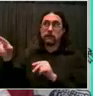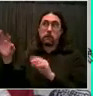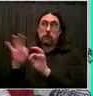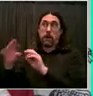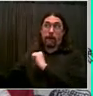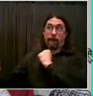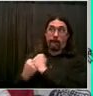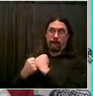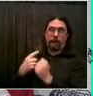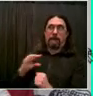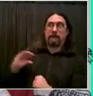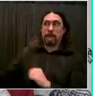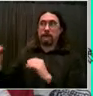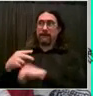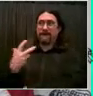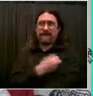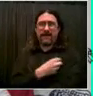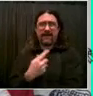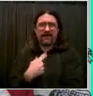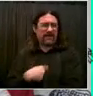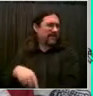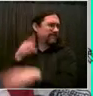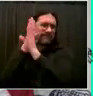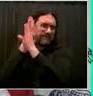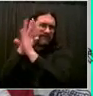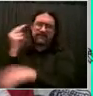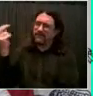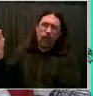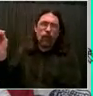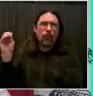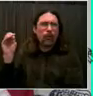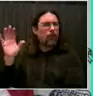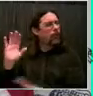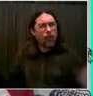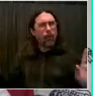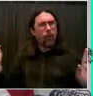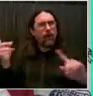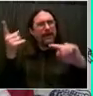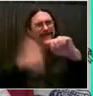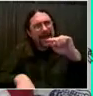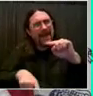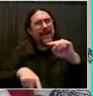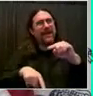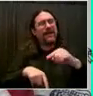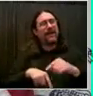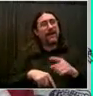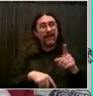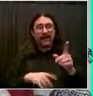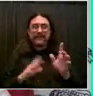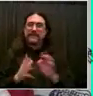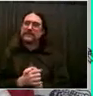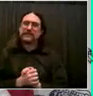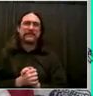vaccine supply to New York City as political retribution, we will bring it right out in the open. Go ahead, Juan Manuel.